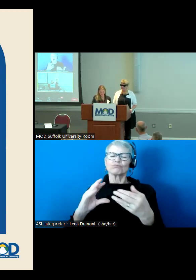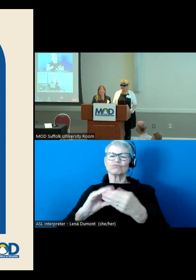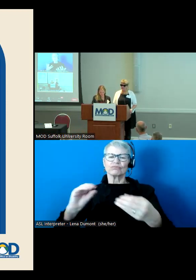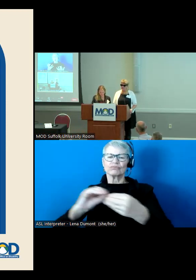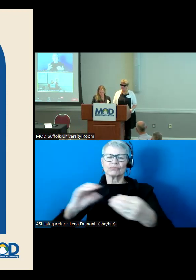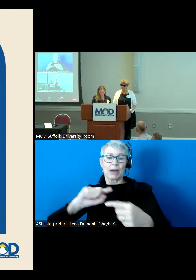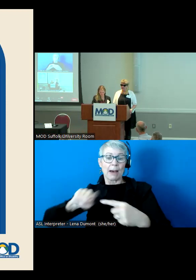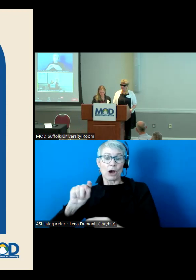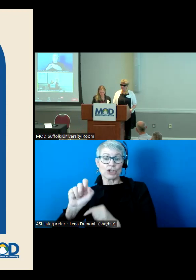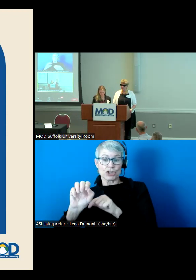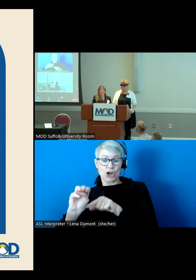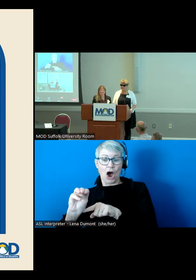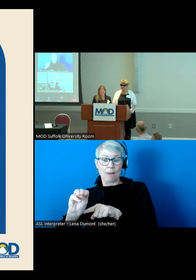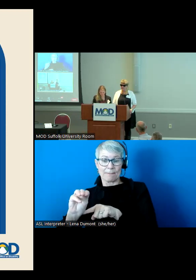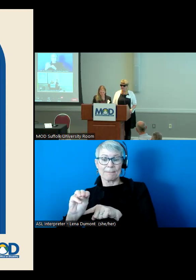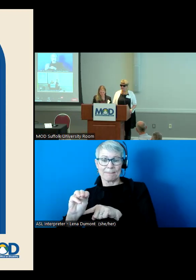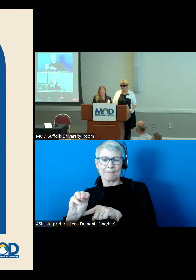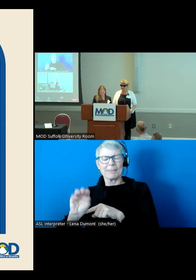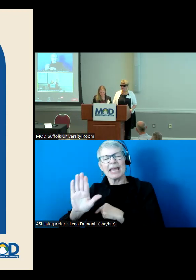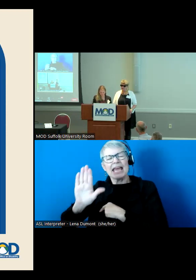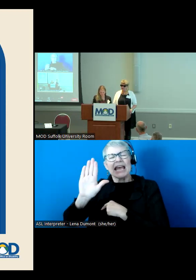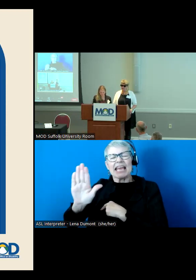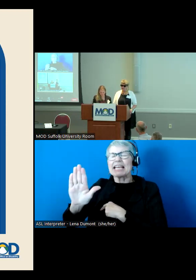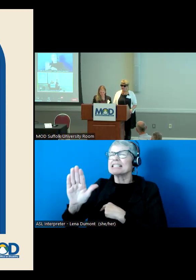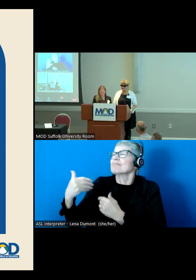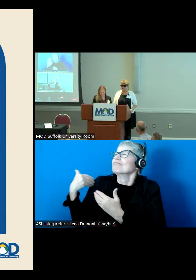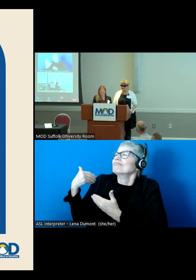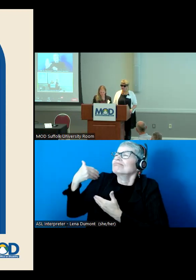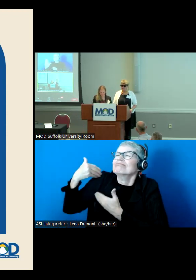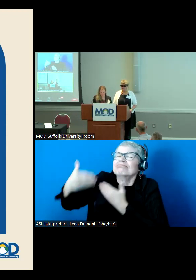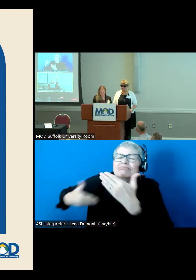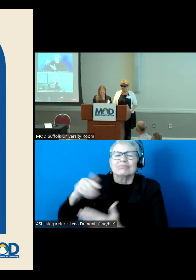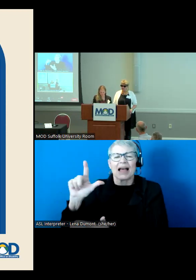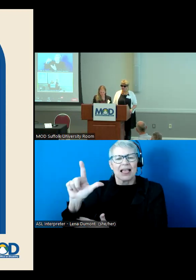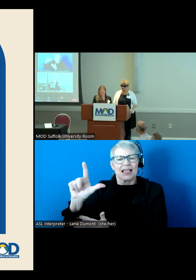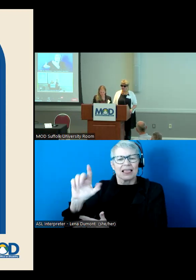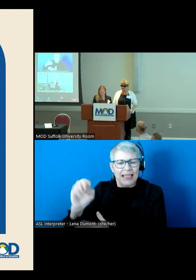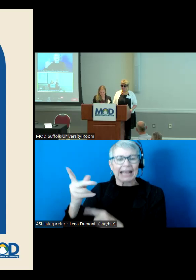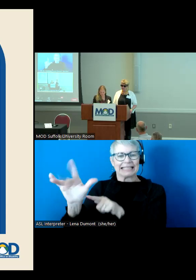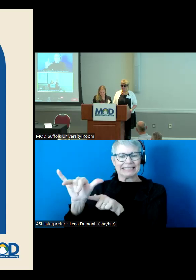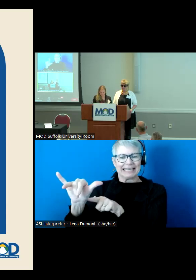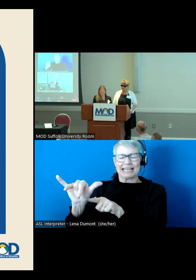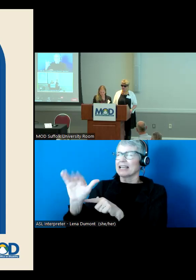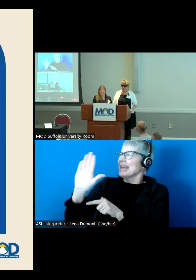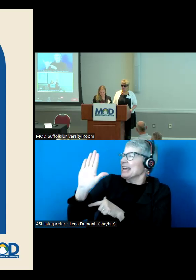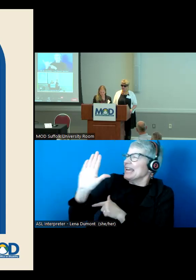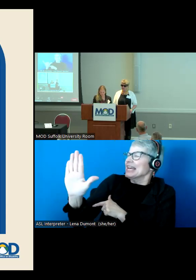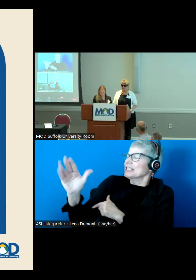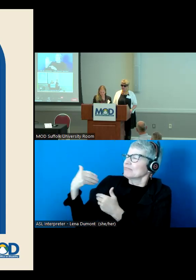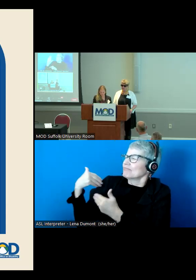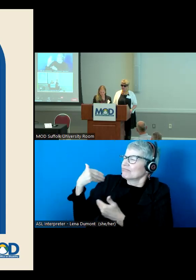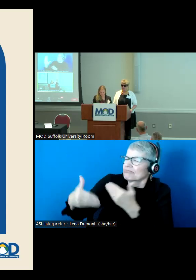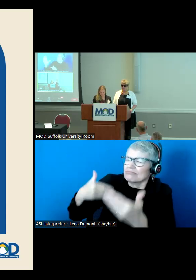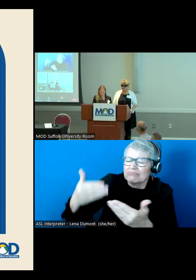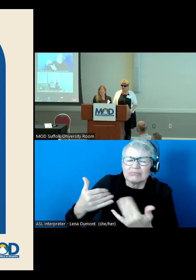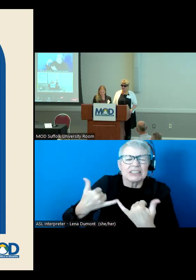legacy, Tom has passed and his legacy remains and continues to live on quite strongly in the disability